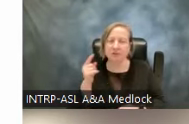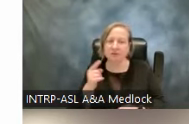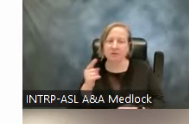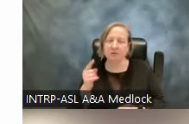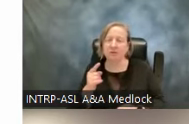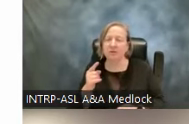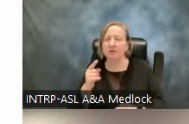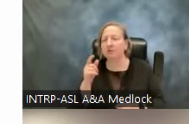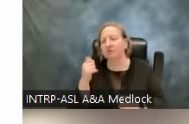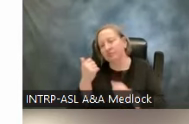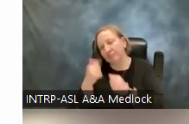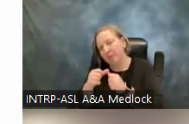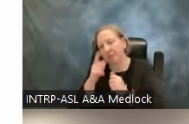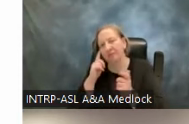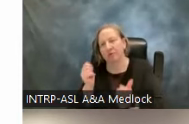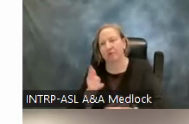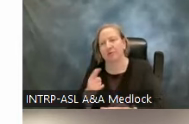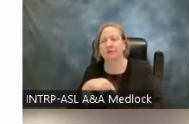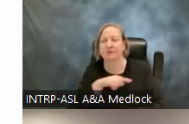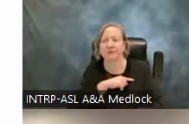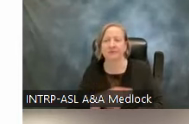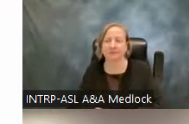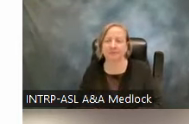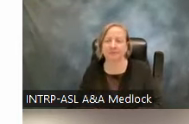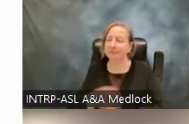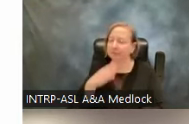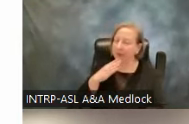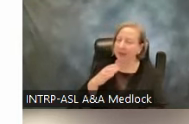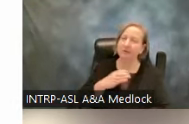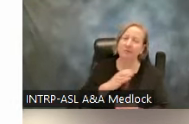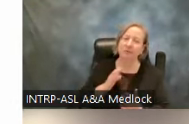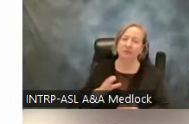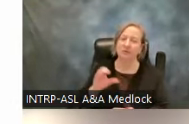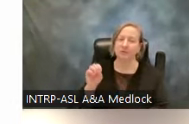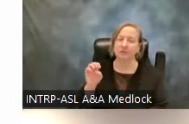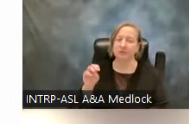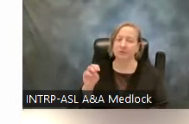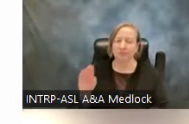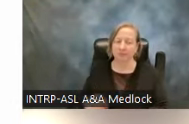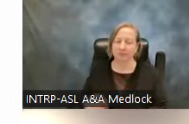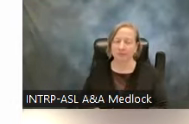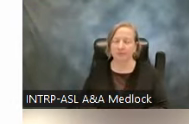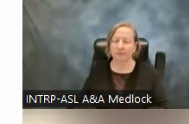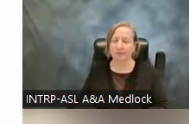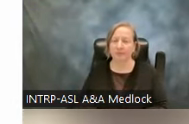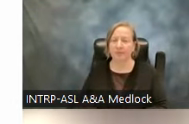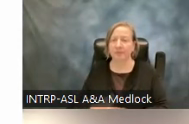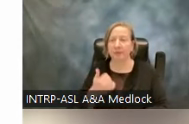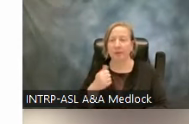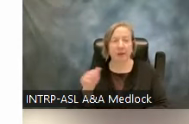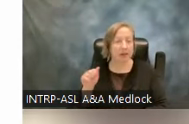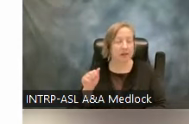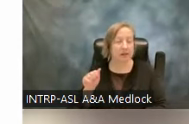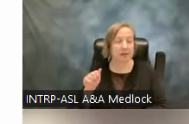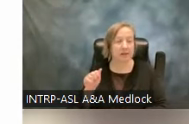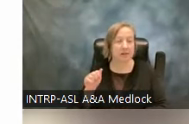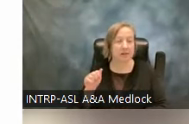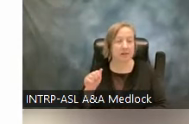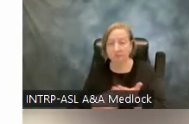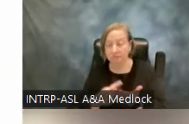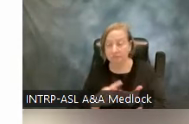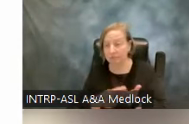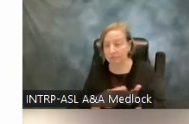to keep in mind for all of us. Thank you, Commissioner Sima. Is there any